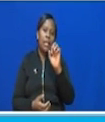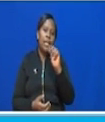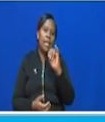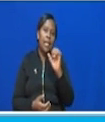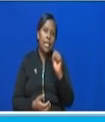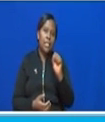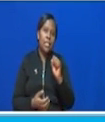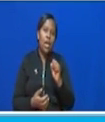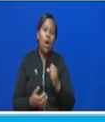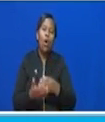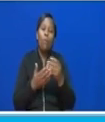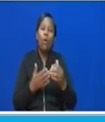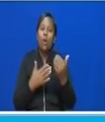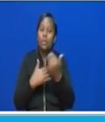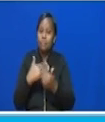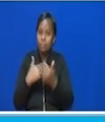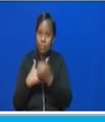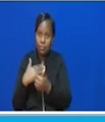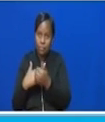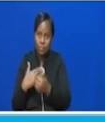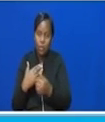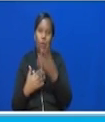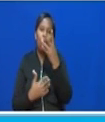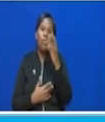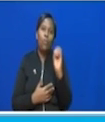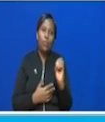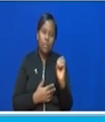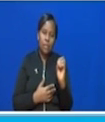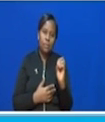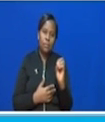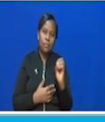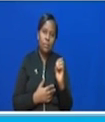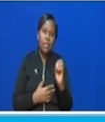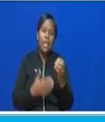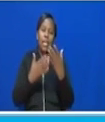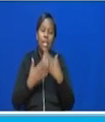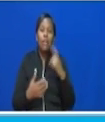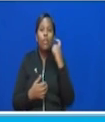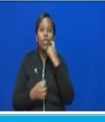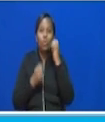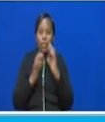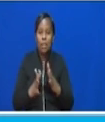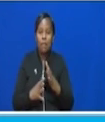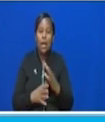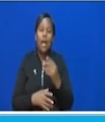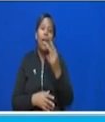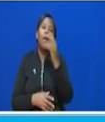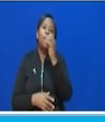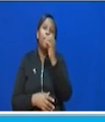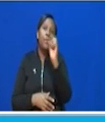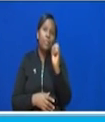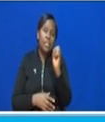Dennis bought a loaf of bread for 40 shillings. He gave the shopkeeper